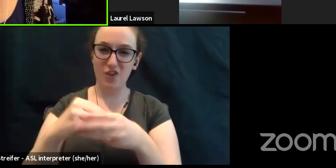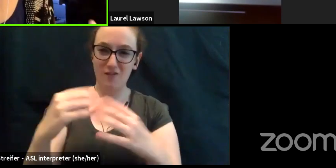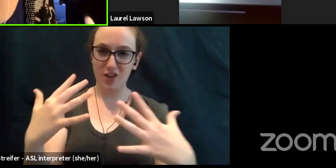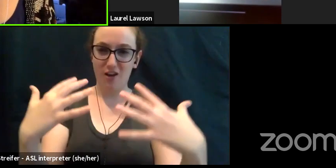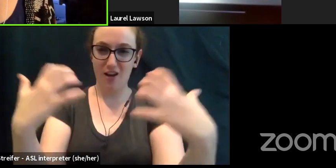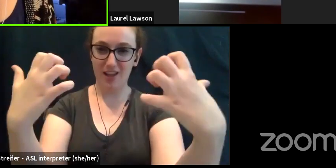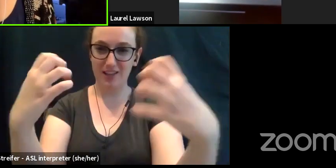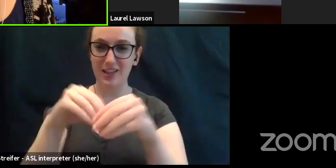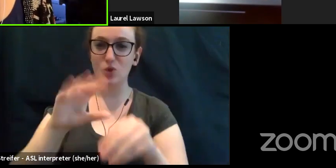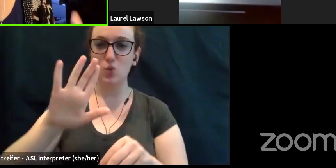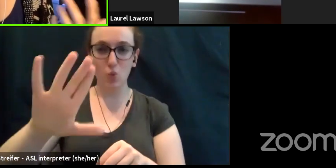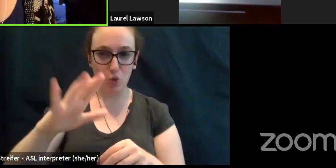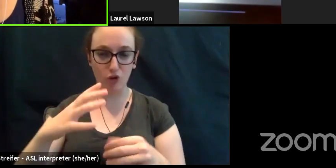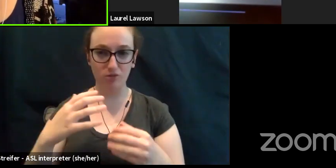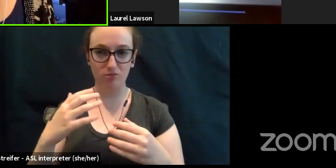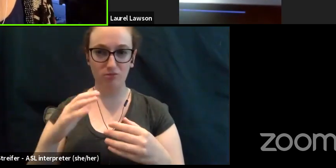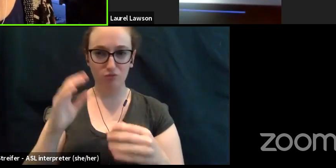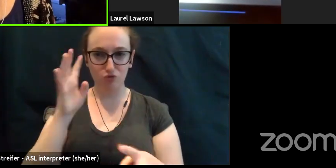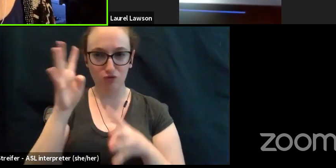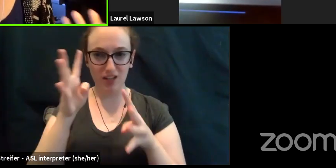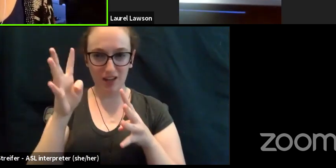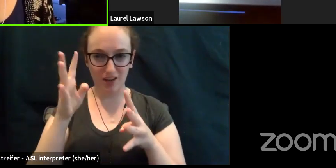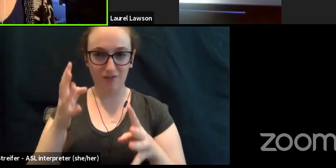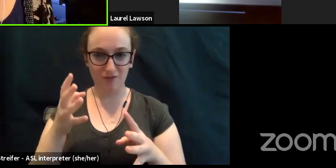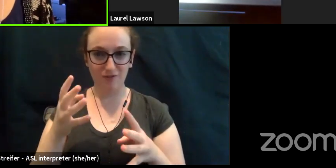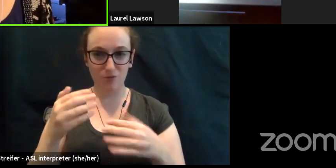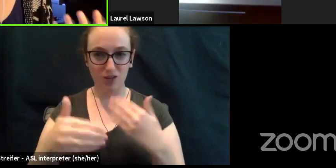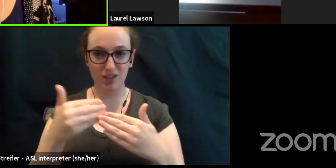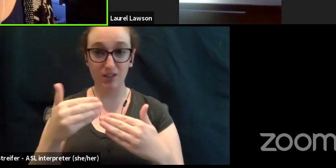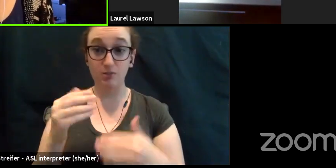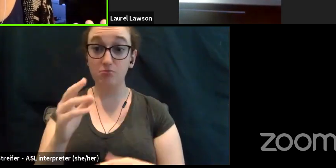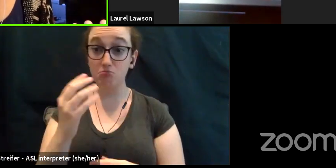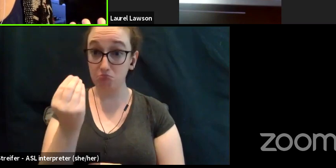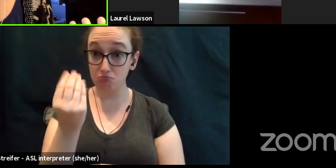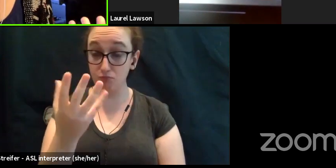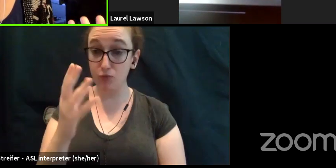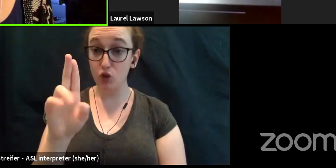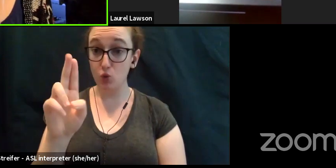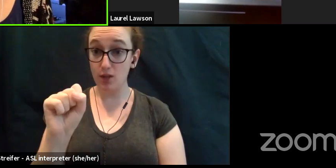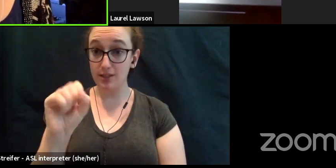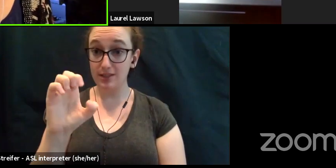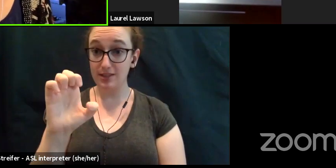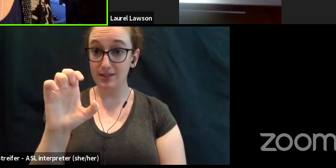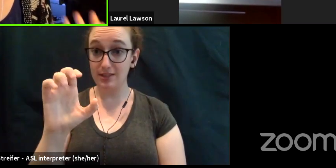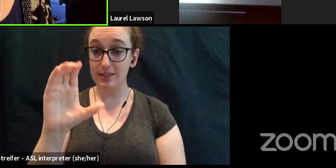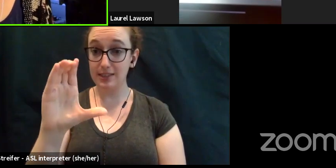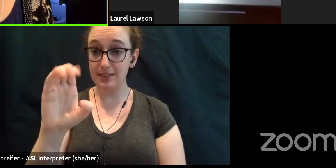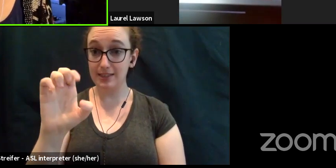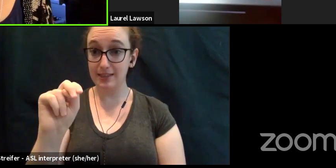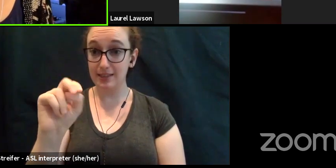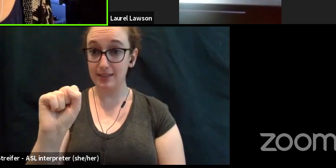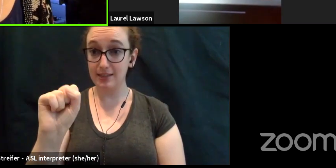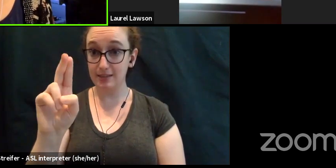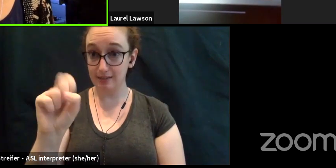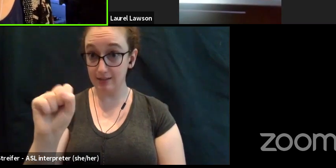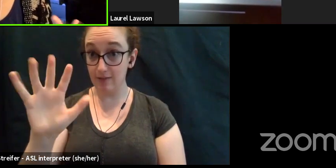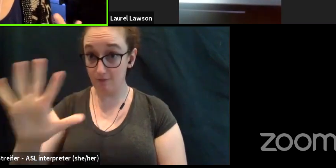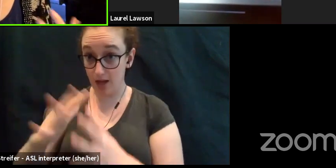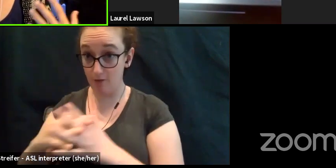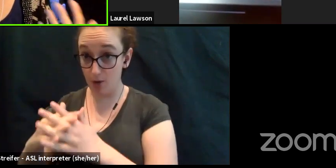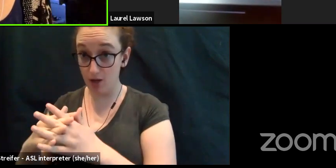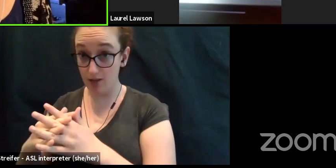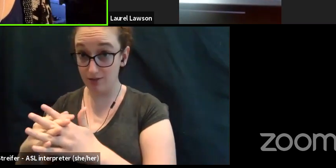to mention that US Census data actually reveals that 1 in 5 Americans has a disability,